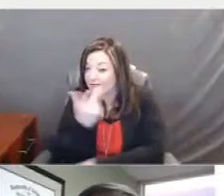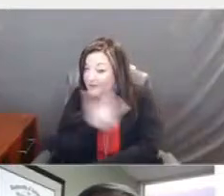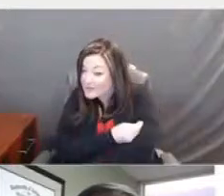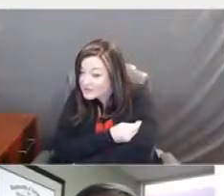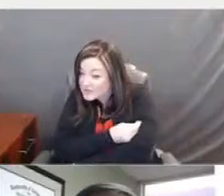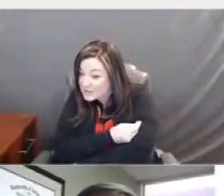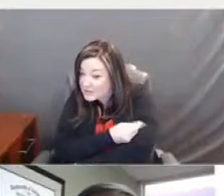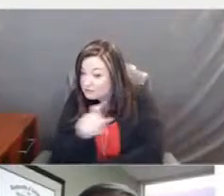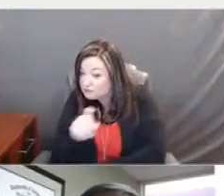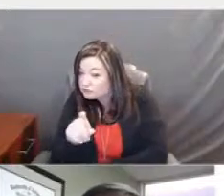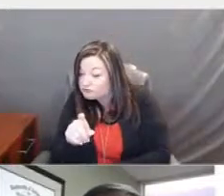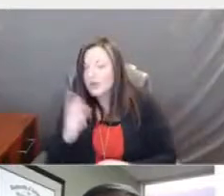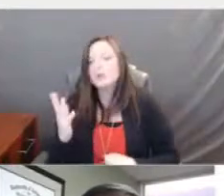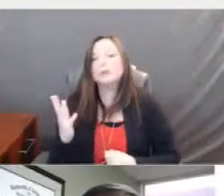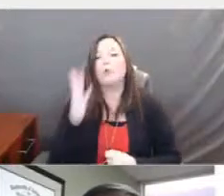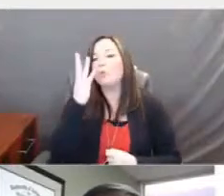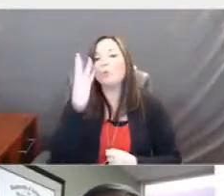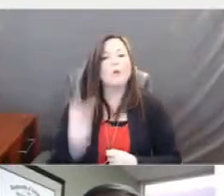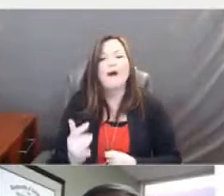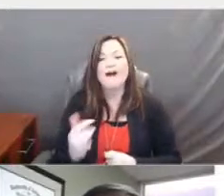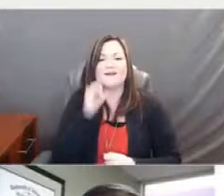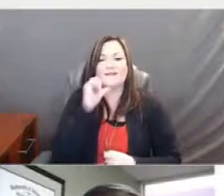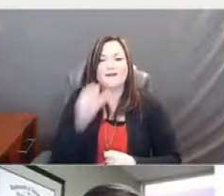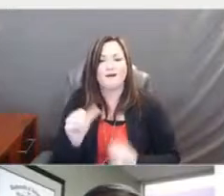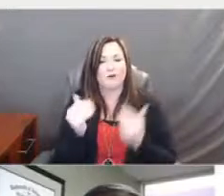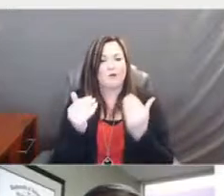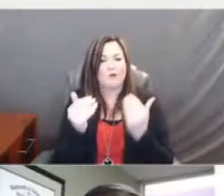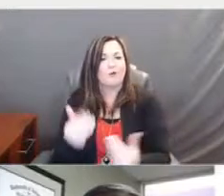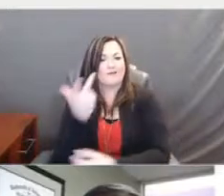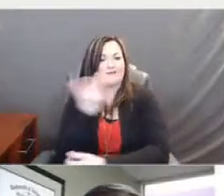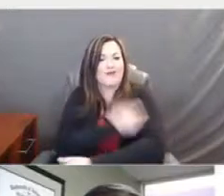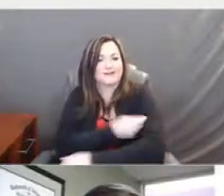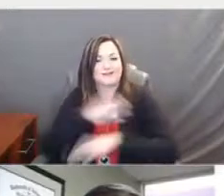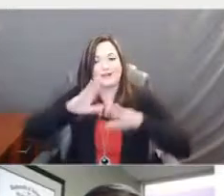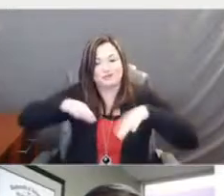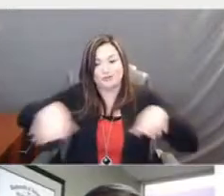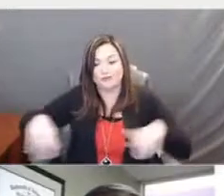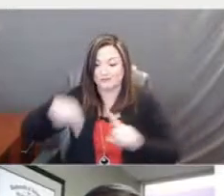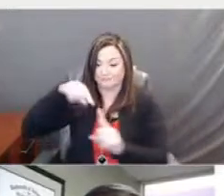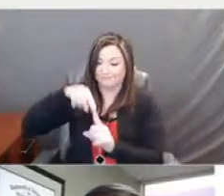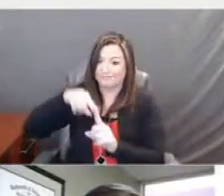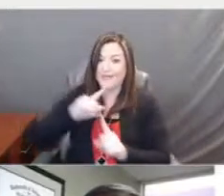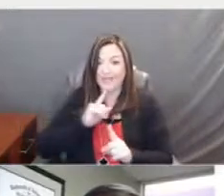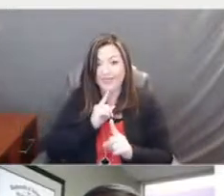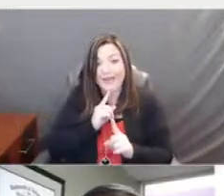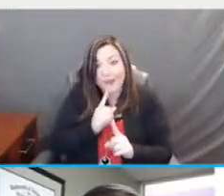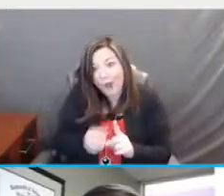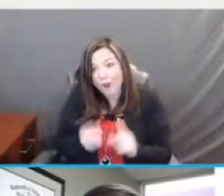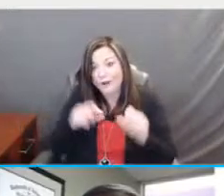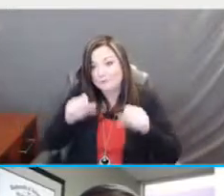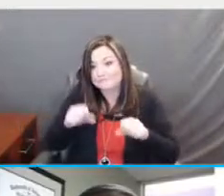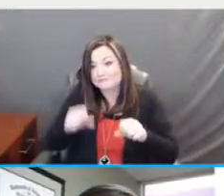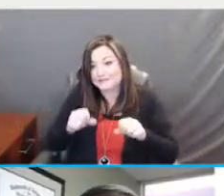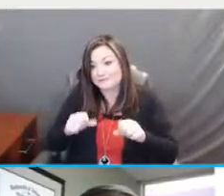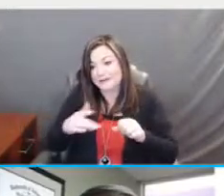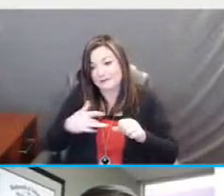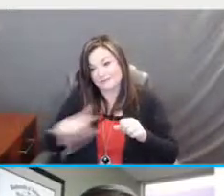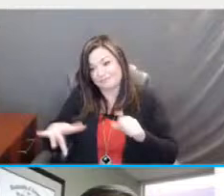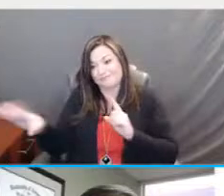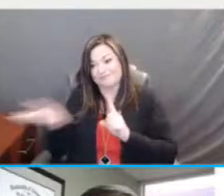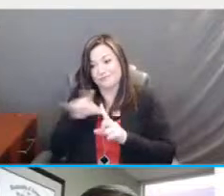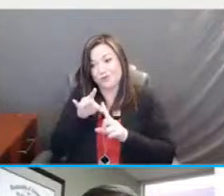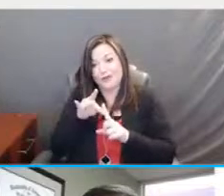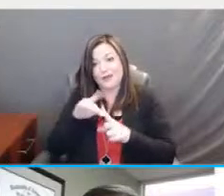vaccine. Why can't we vaccinate children who are obviously susceptible to